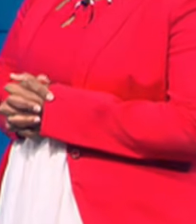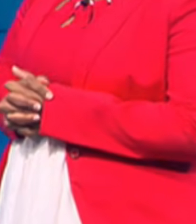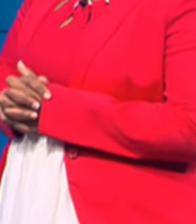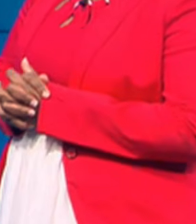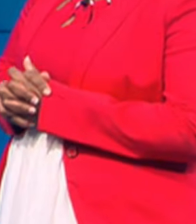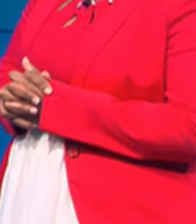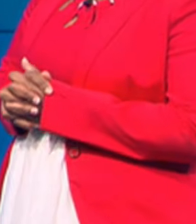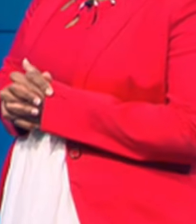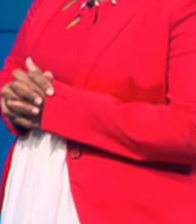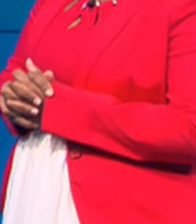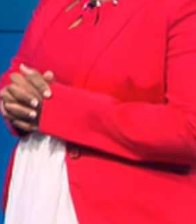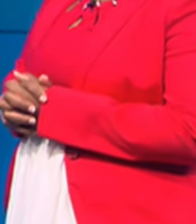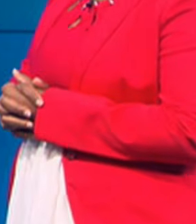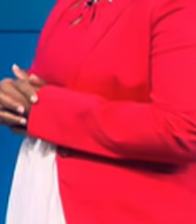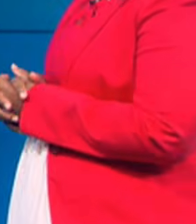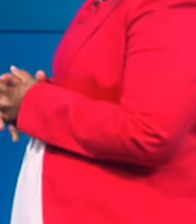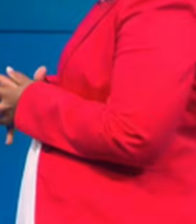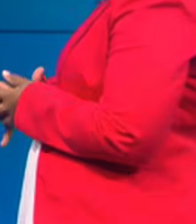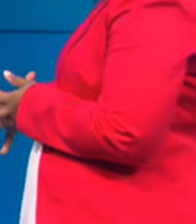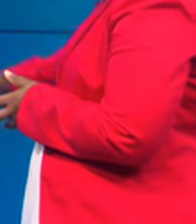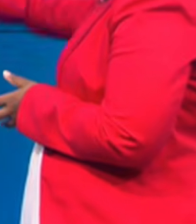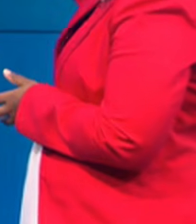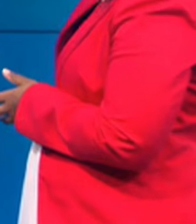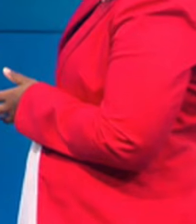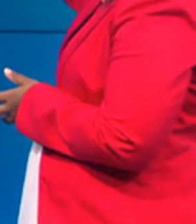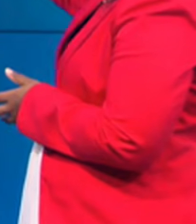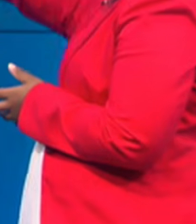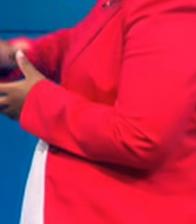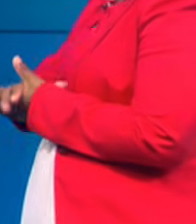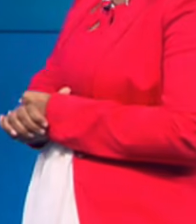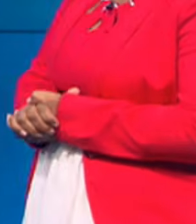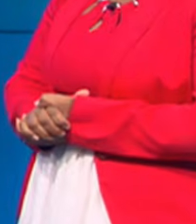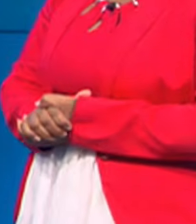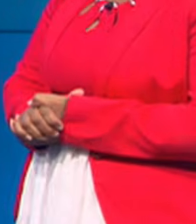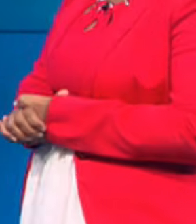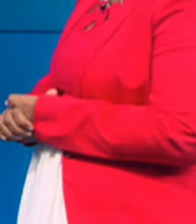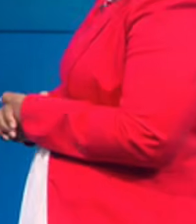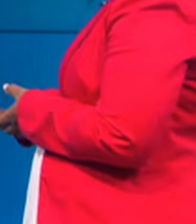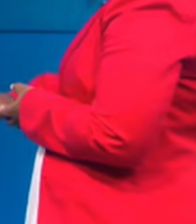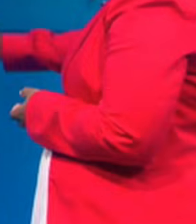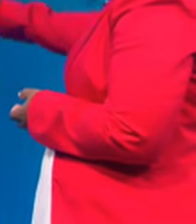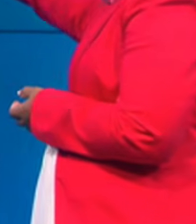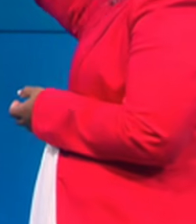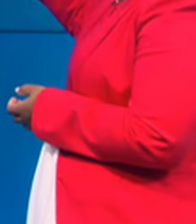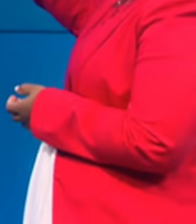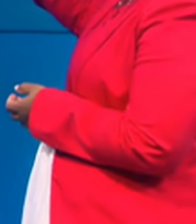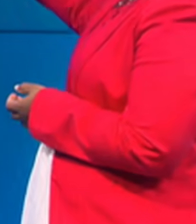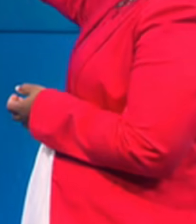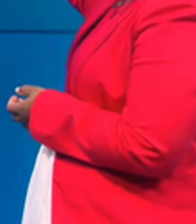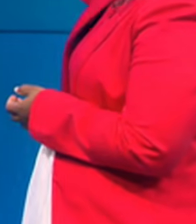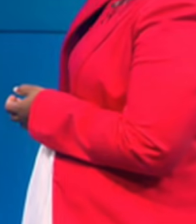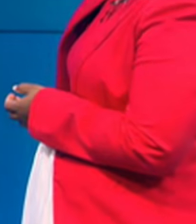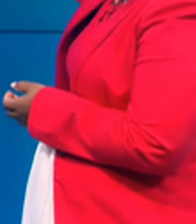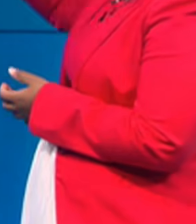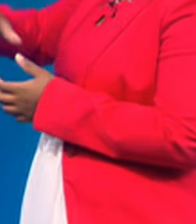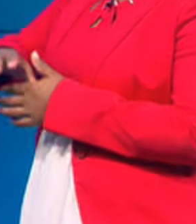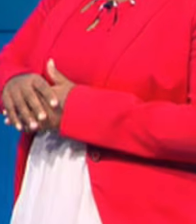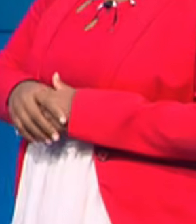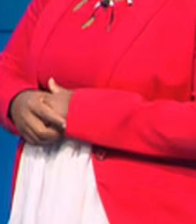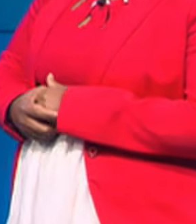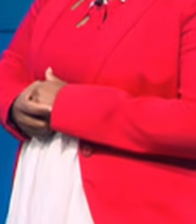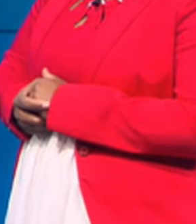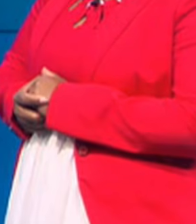mo tsatsing la ka moso teng go bontsha fa go tla itemogela pula ka diperesente di le 60 segolobogolo yang ka go province ya ka kwa Mpumalanga le